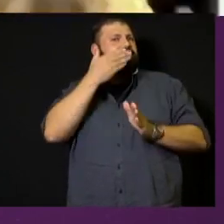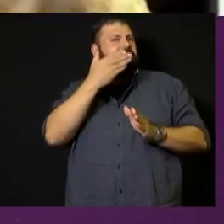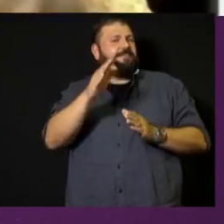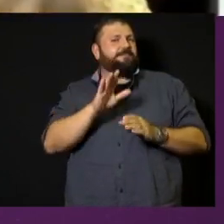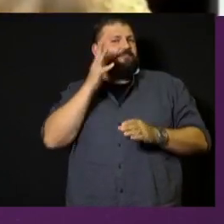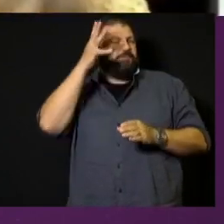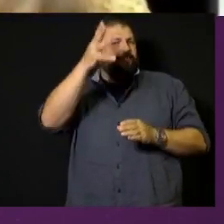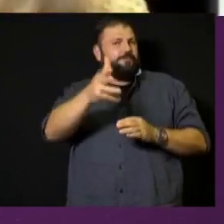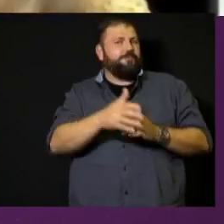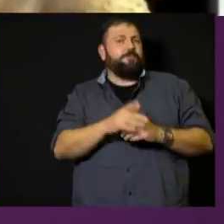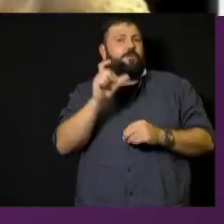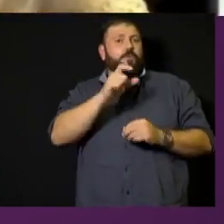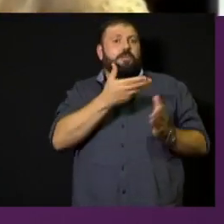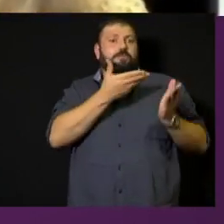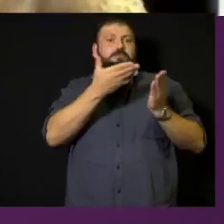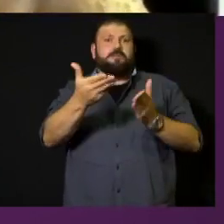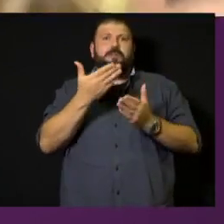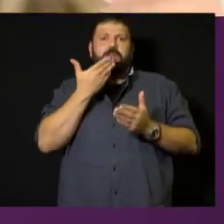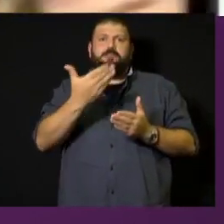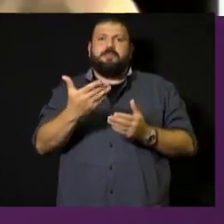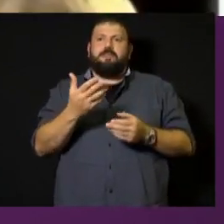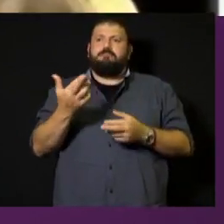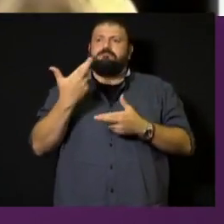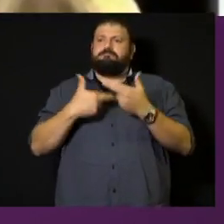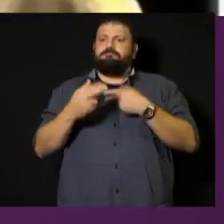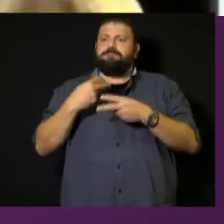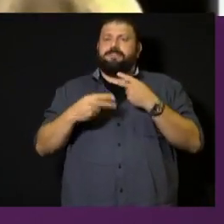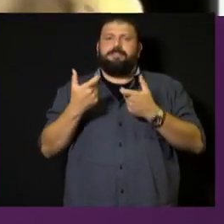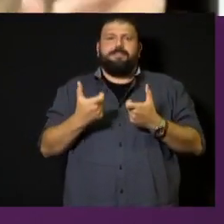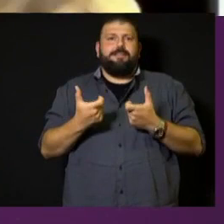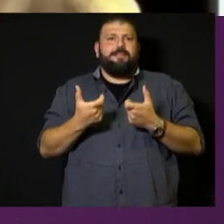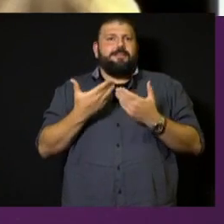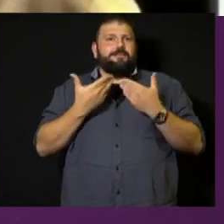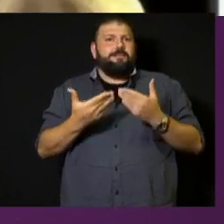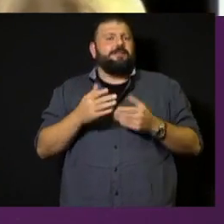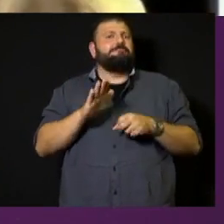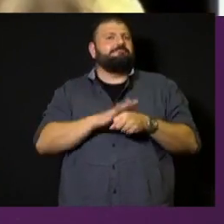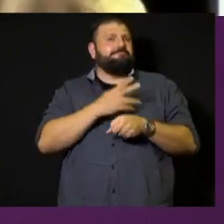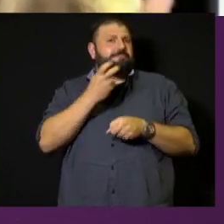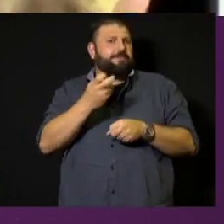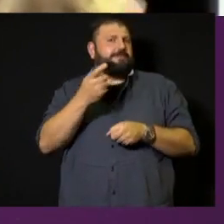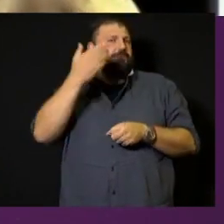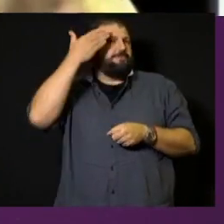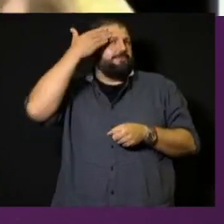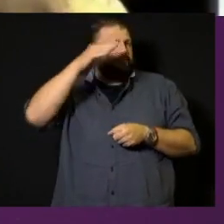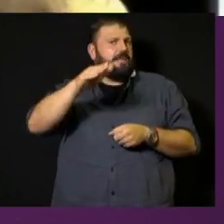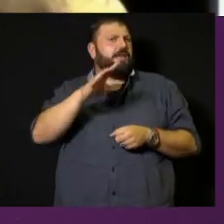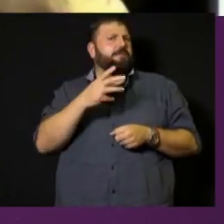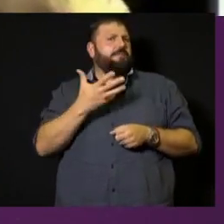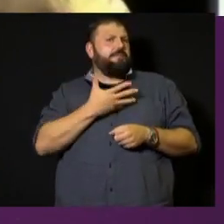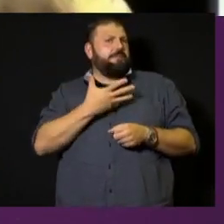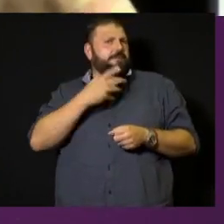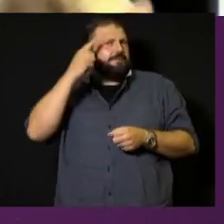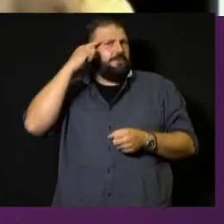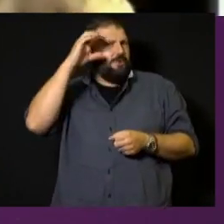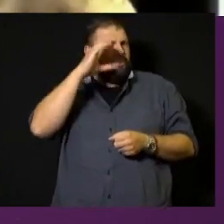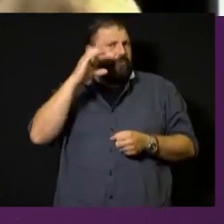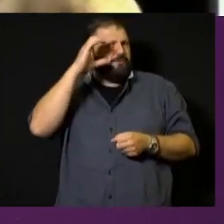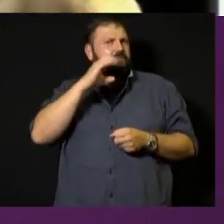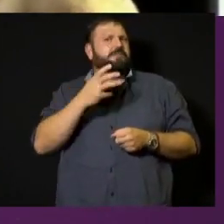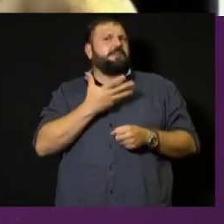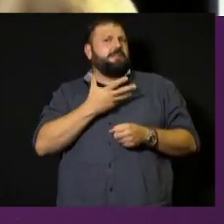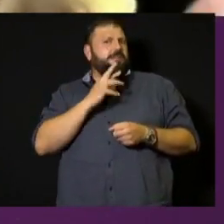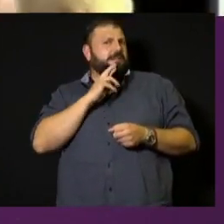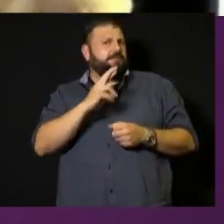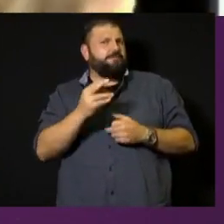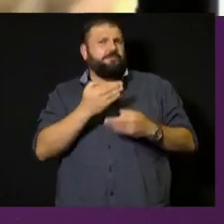And then when you fulfill your objective, you know already that that result is